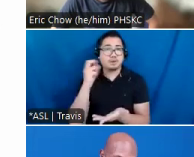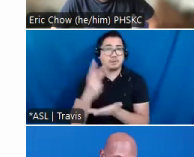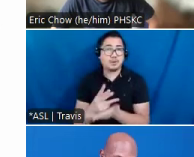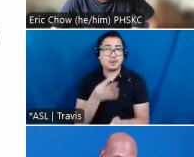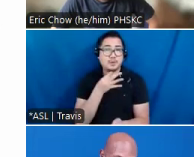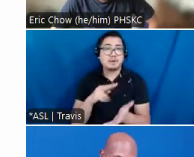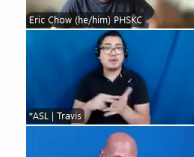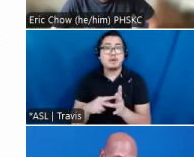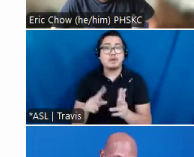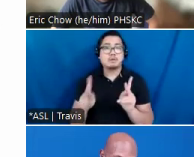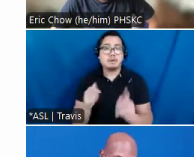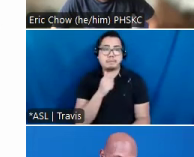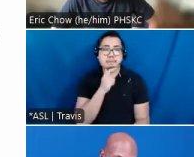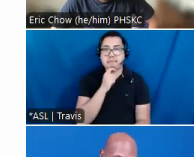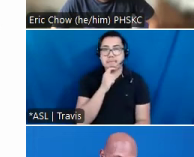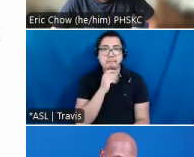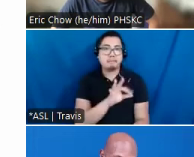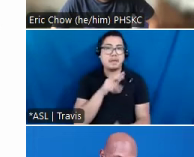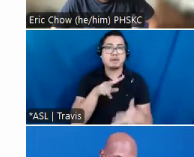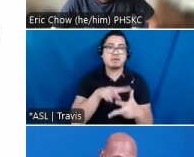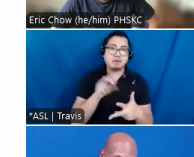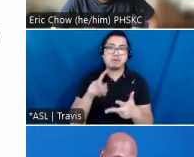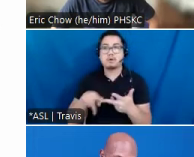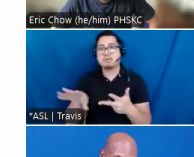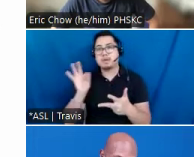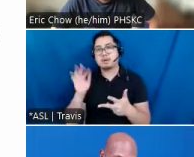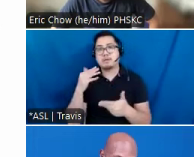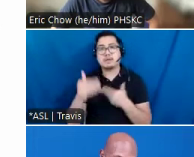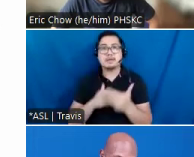have a choice as to what they get for the upcoming season.